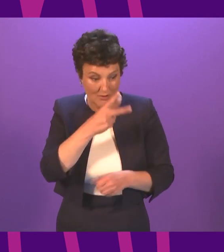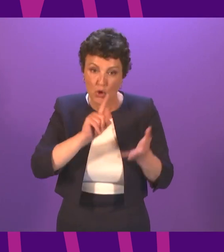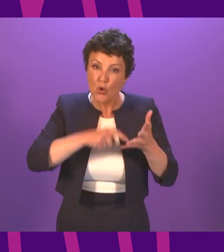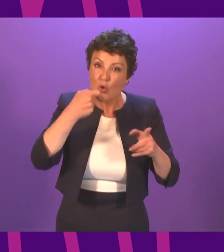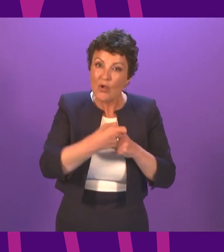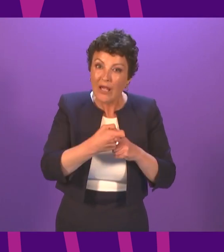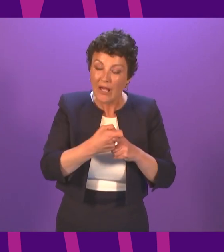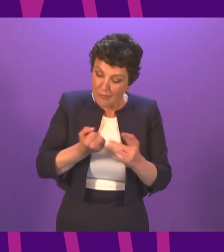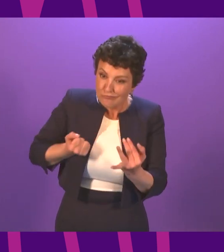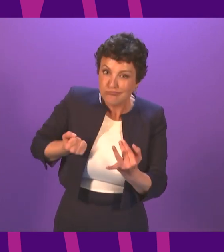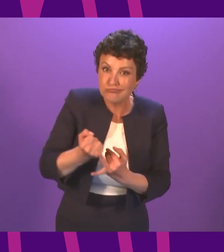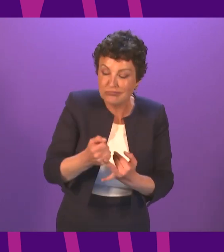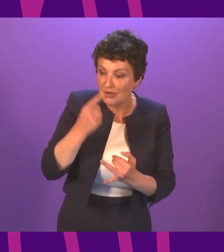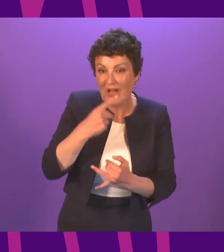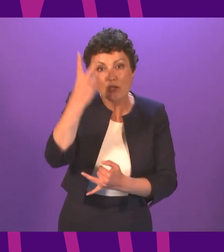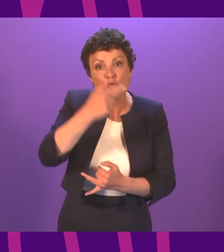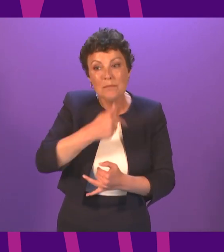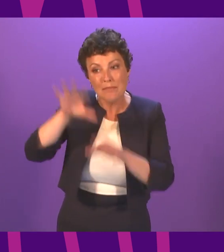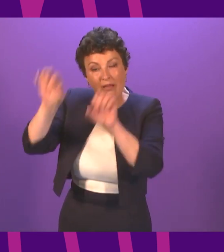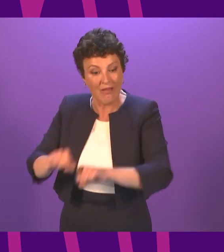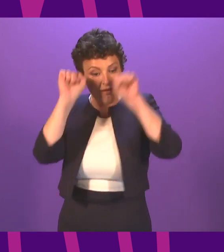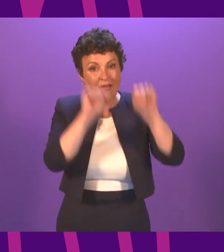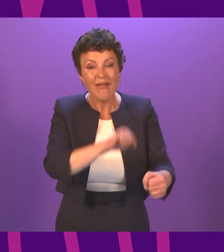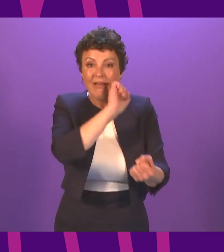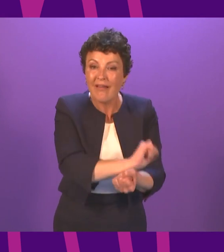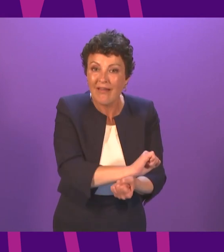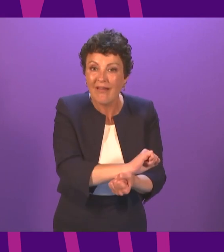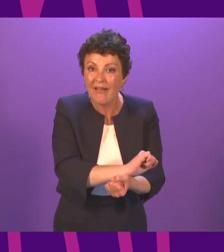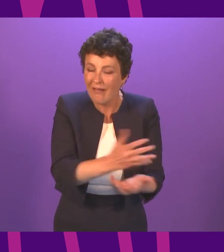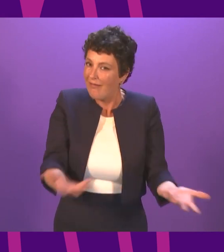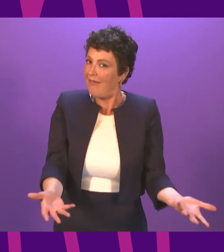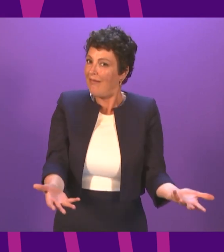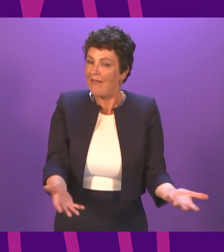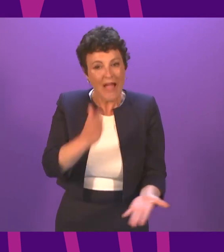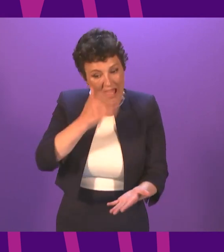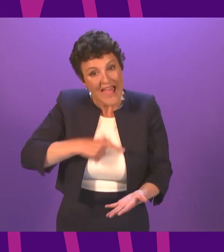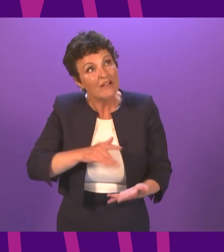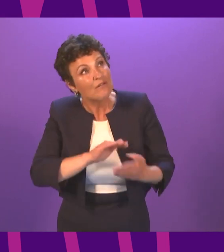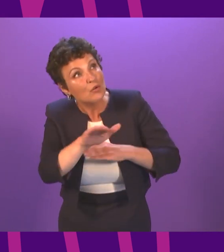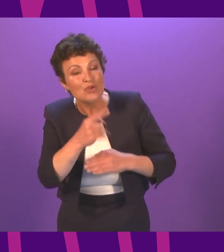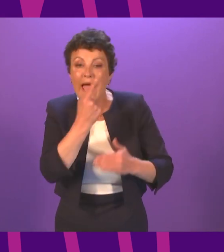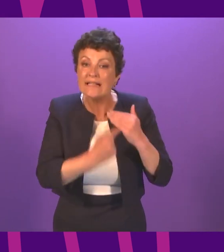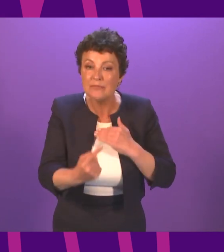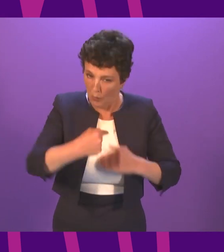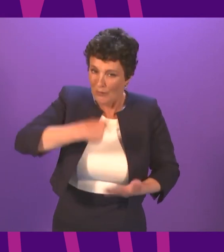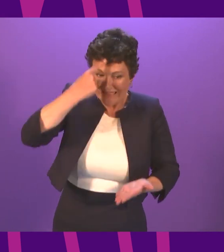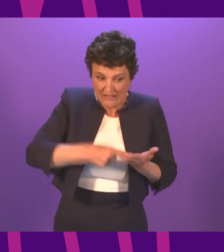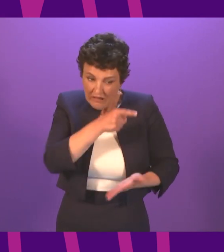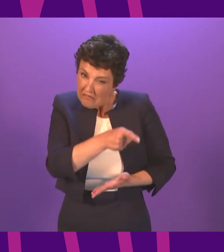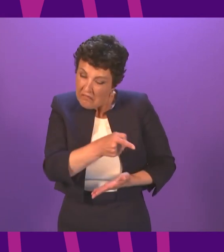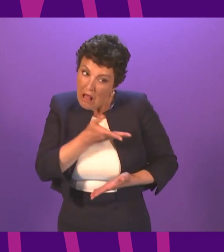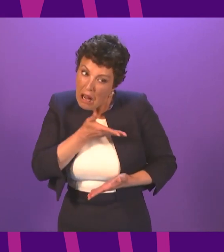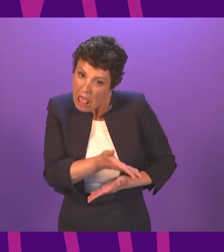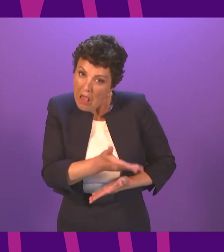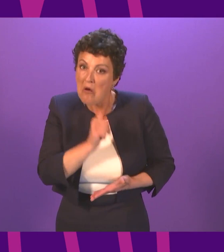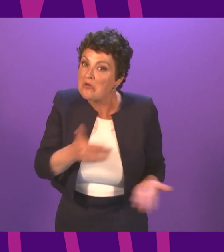their community. With independence, the decisions that shape our future will lie with us. But I have always believed that how